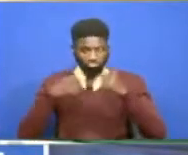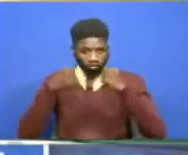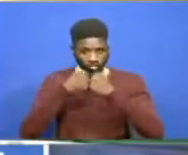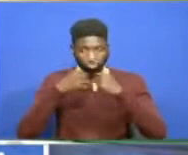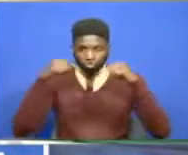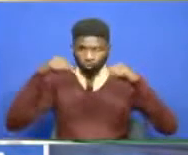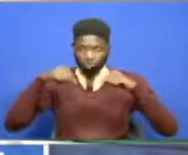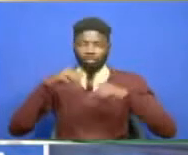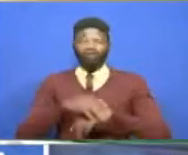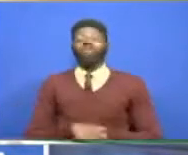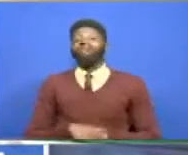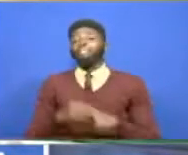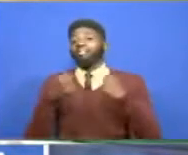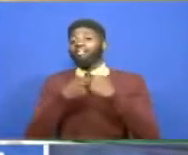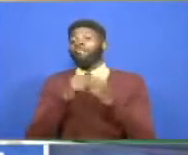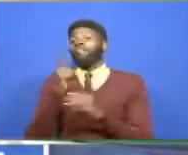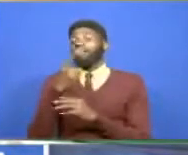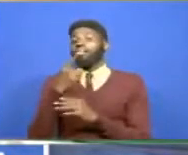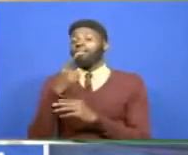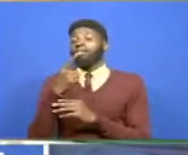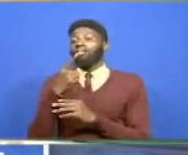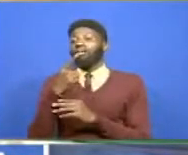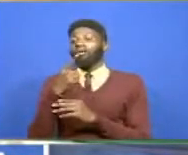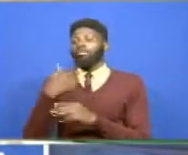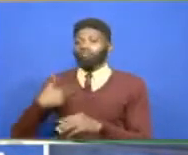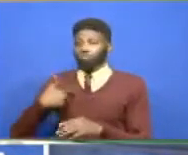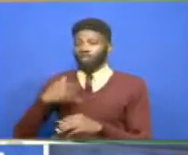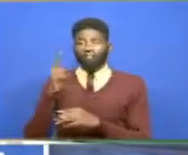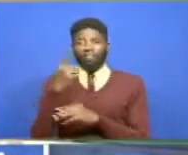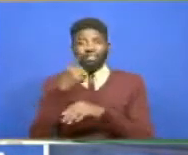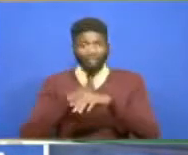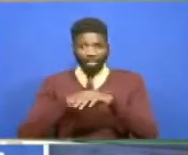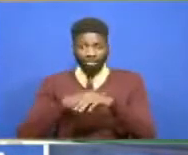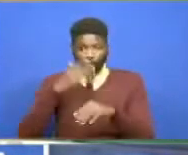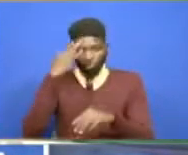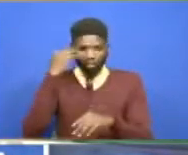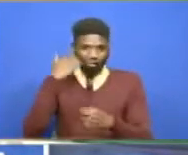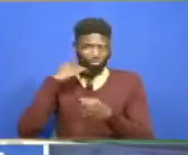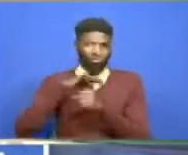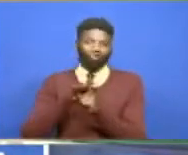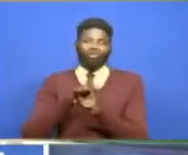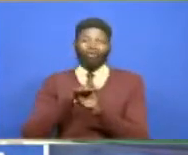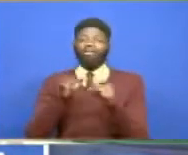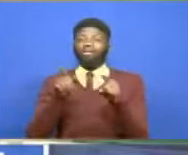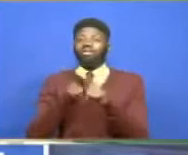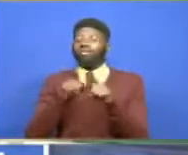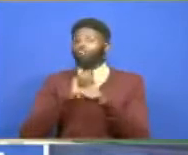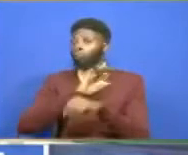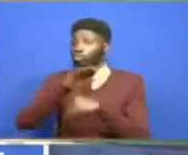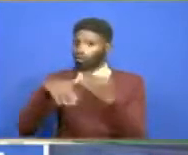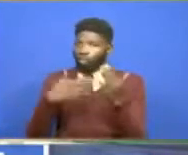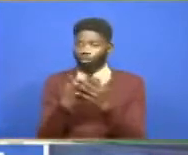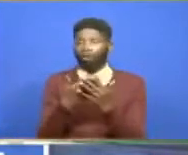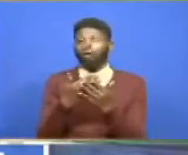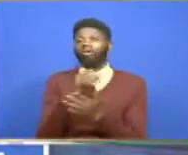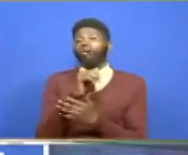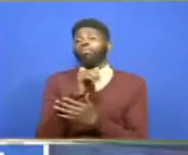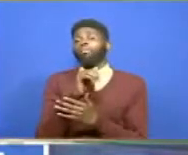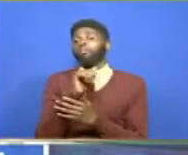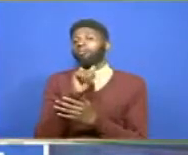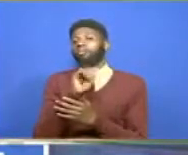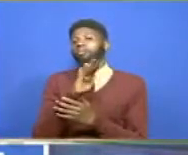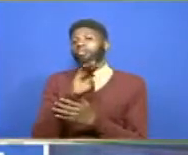game was the first rugby test since March because of COVID-19 restrictions and the first for All Blacks coach Ian